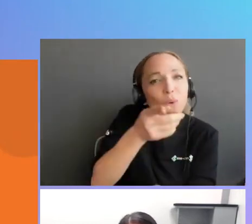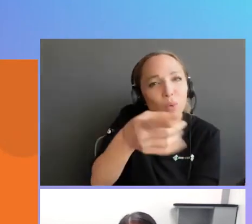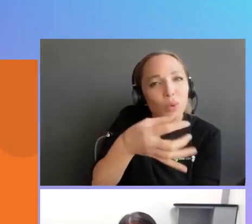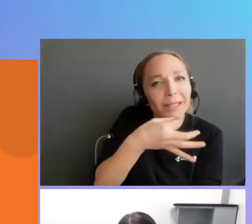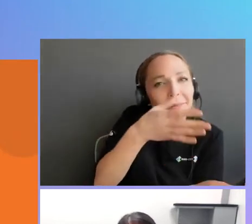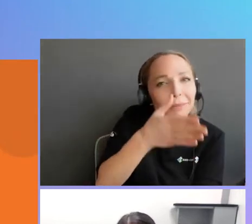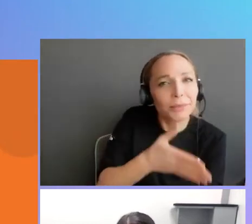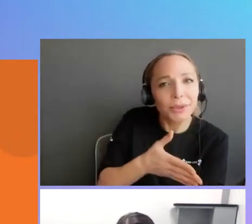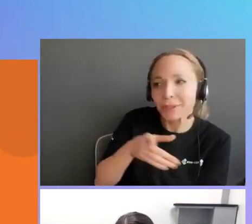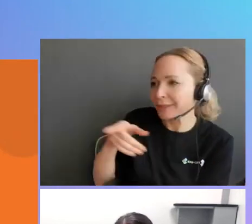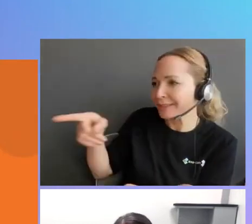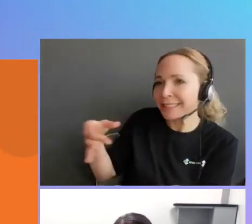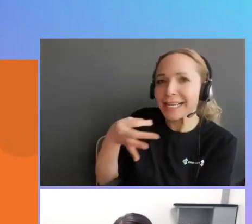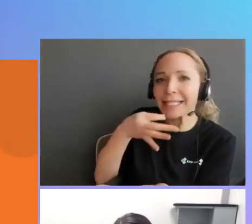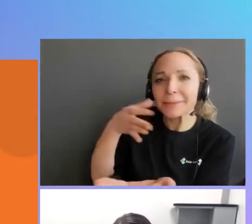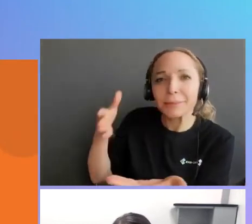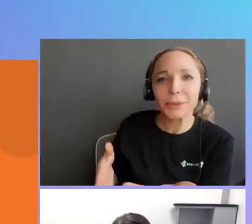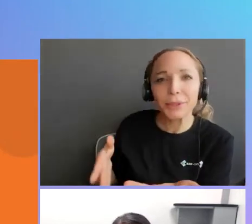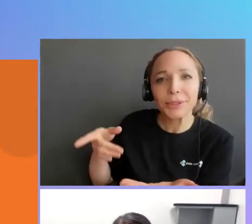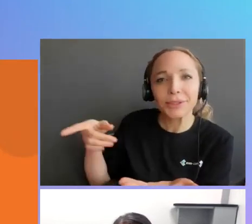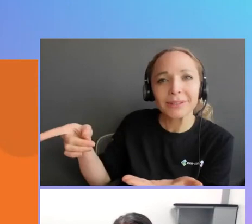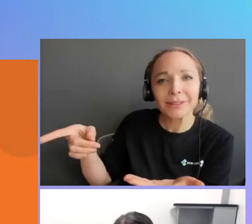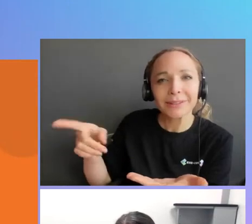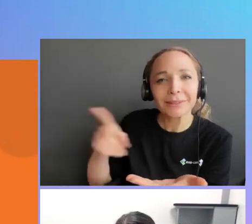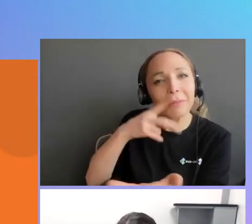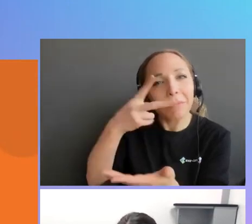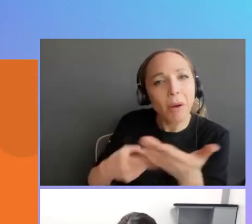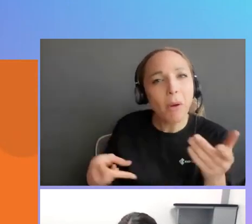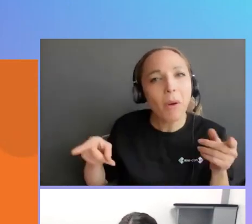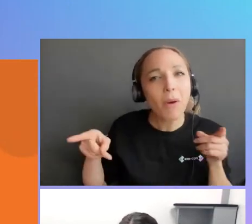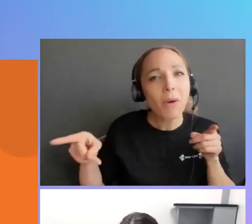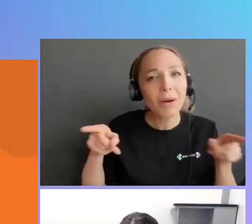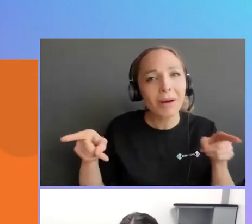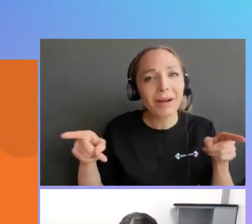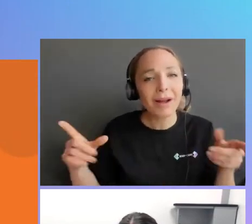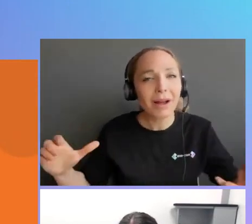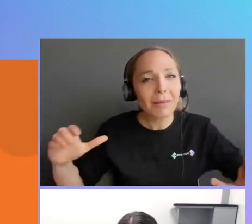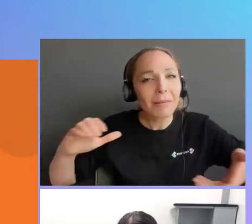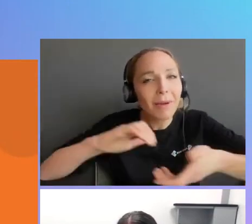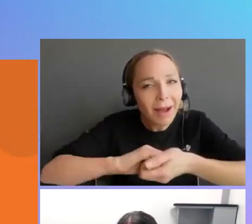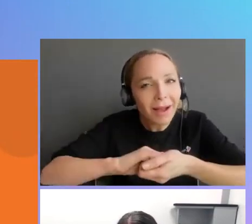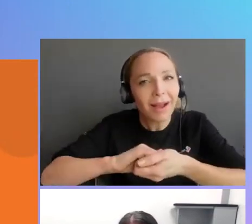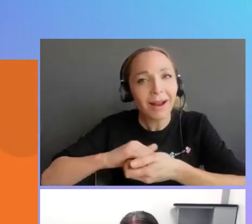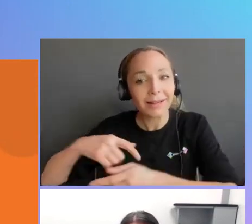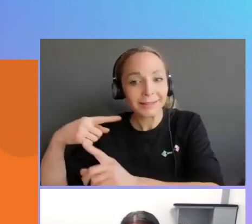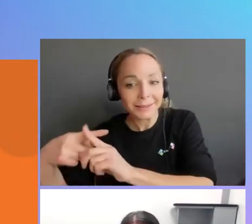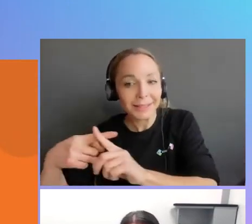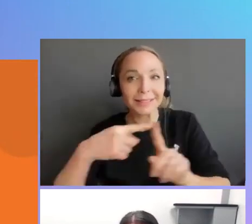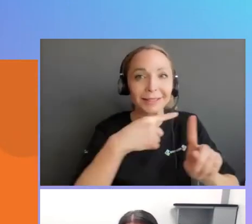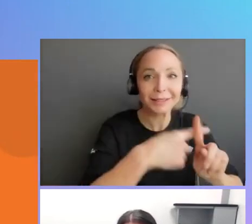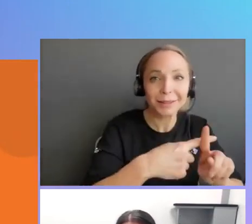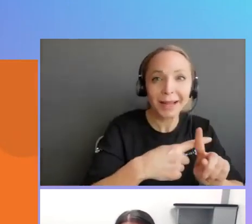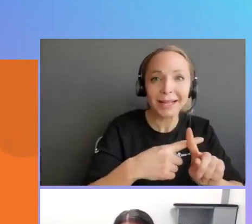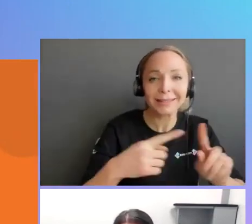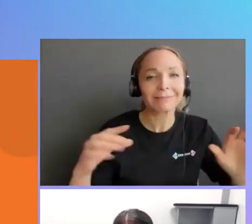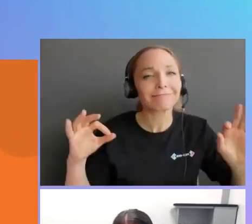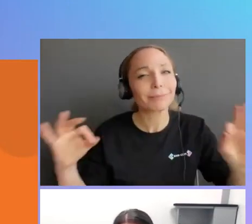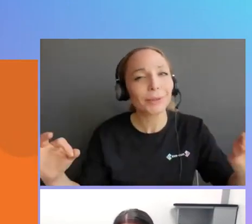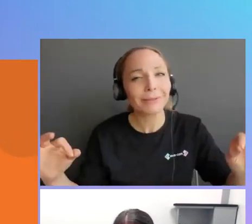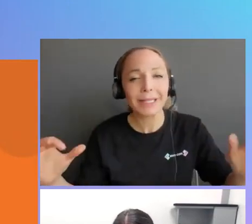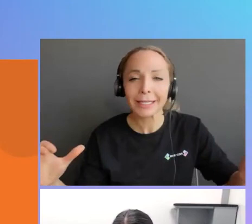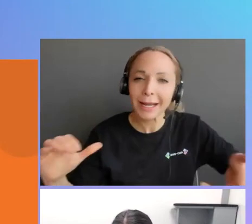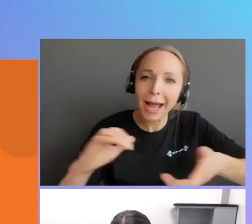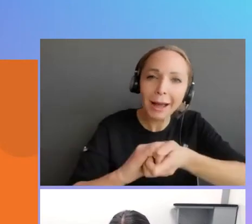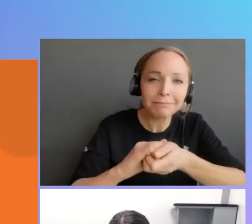you can figure out how to partner to go forward and use everybody's strengths. Plus one isn't necessarily